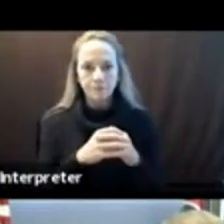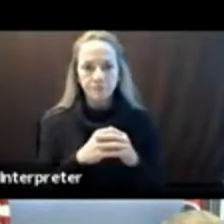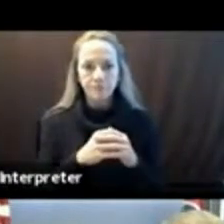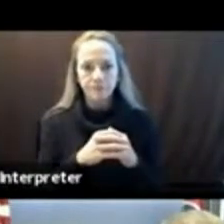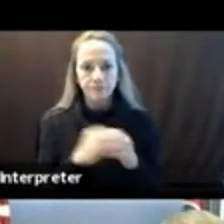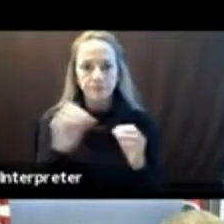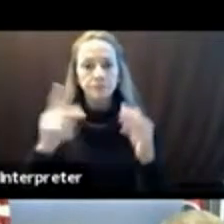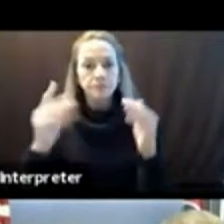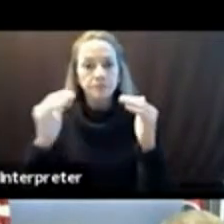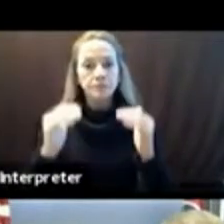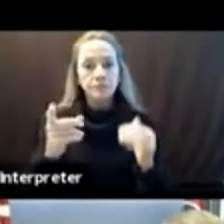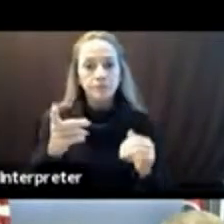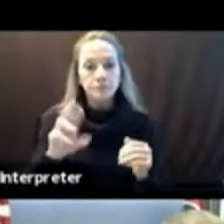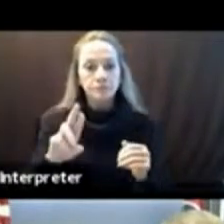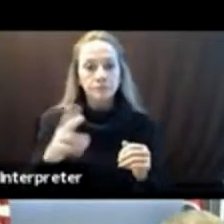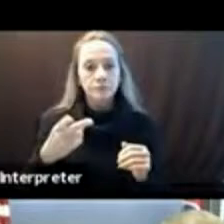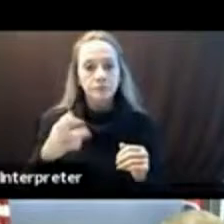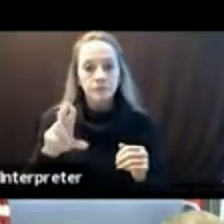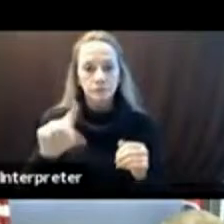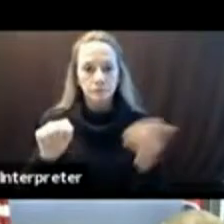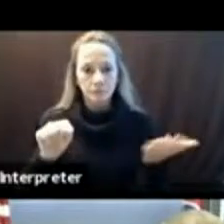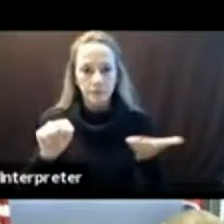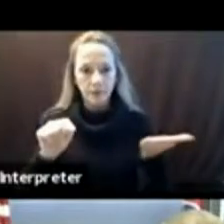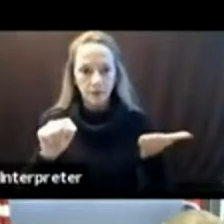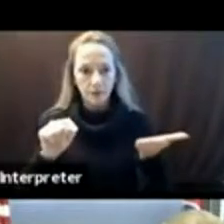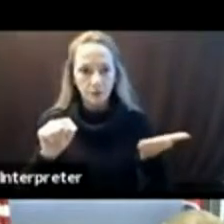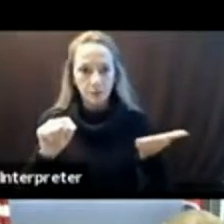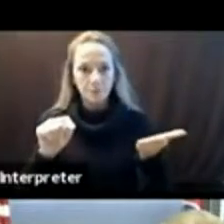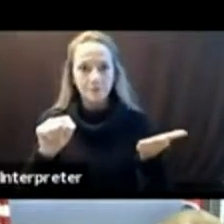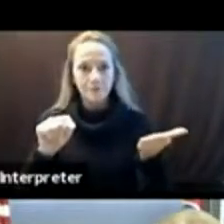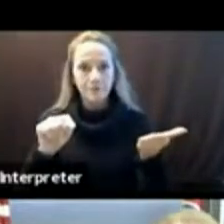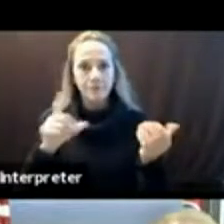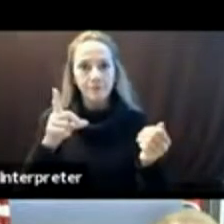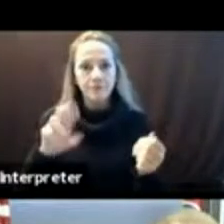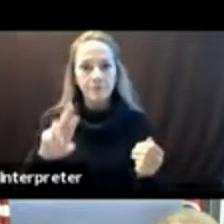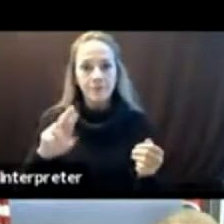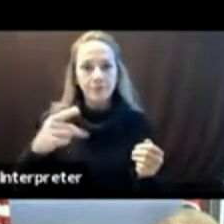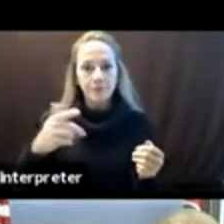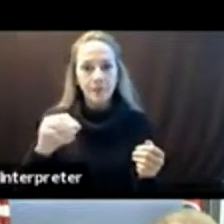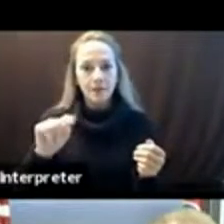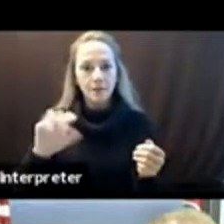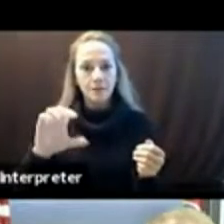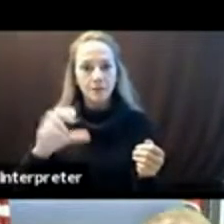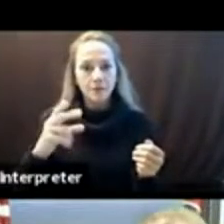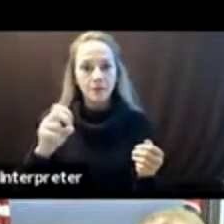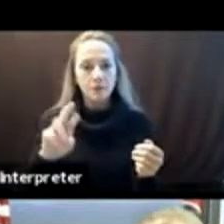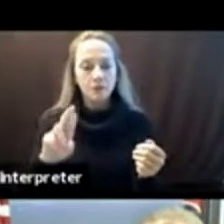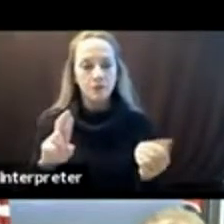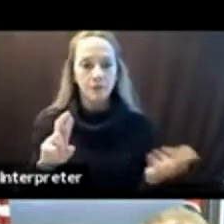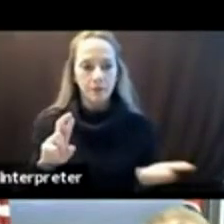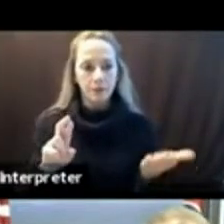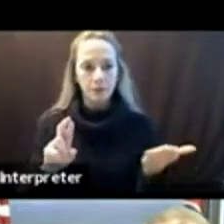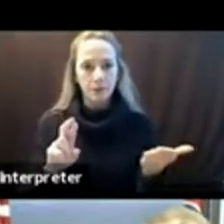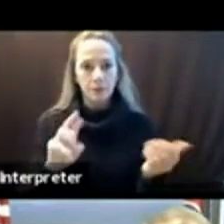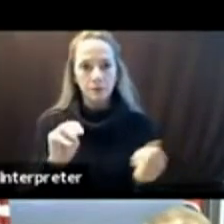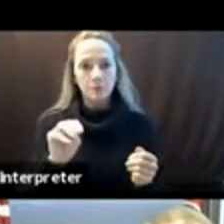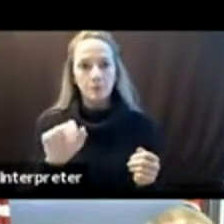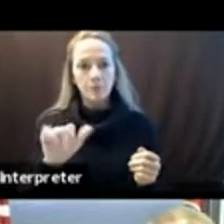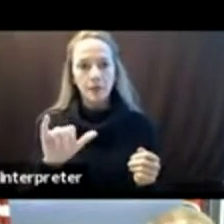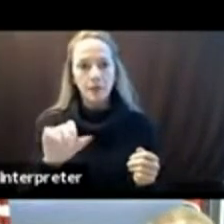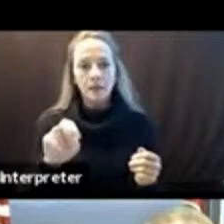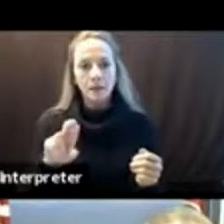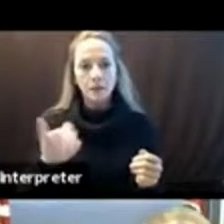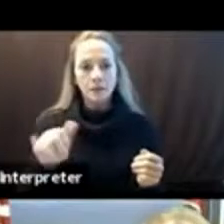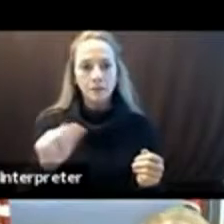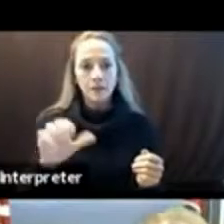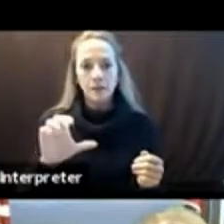All right. Dr. Hurt? Here. Dr. Gocher? Here. Mayor Jacobs?